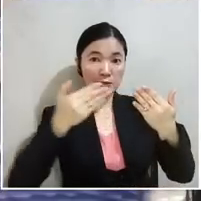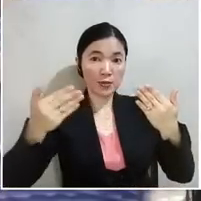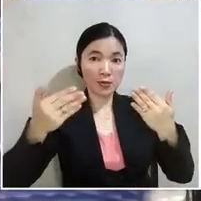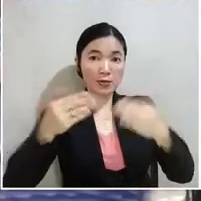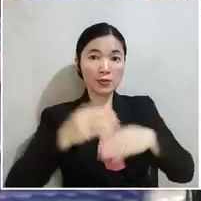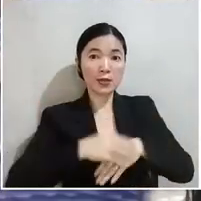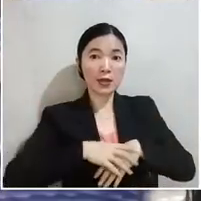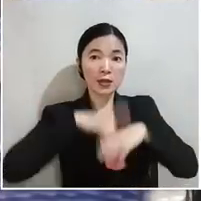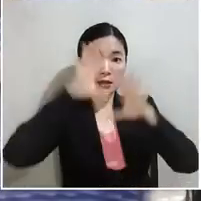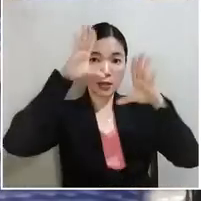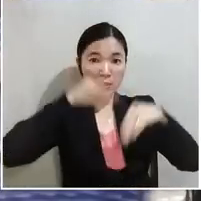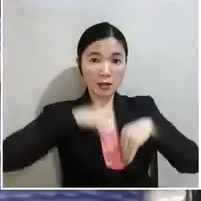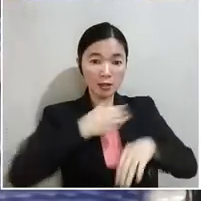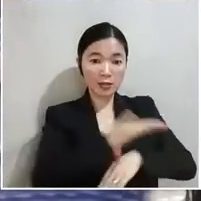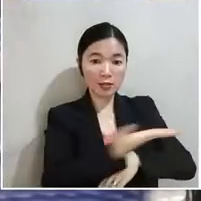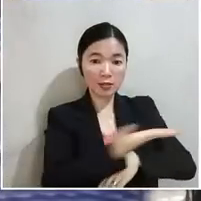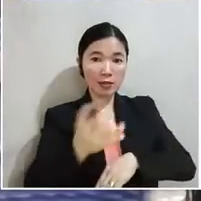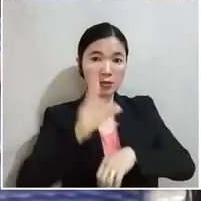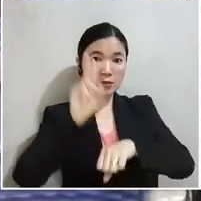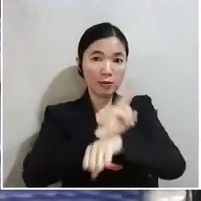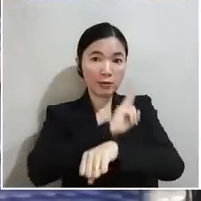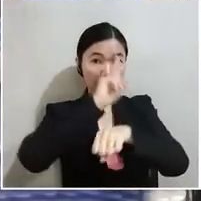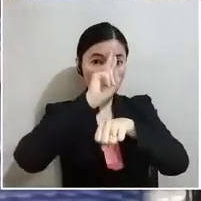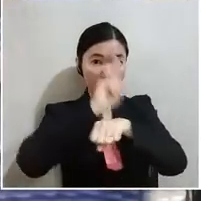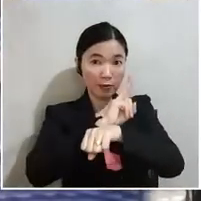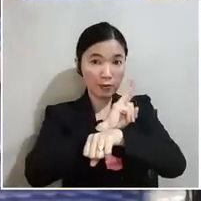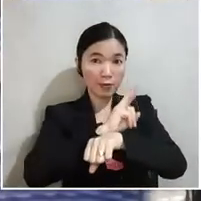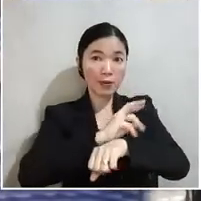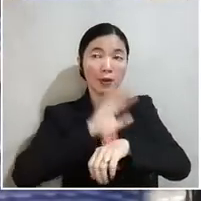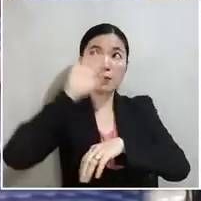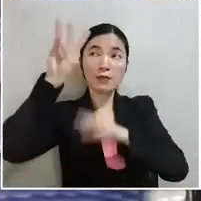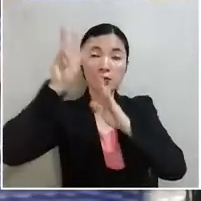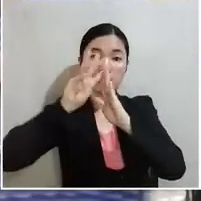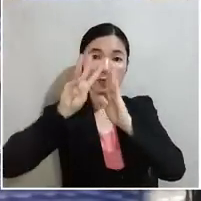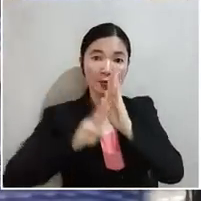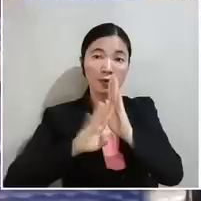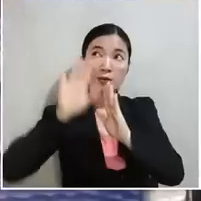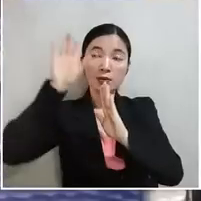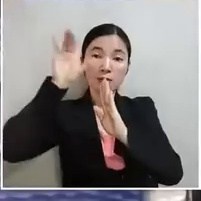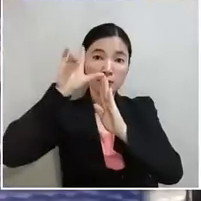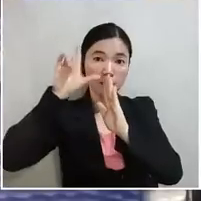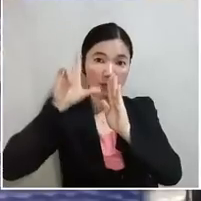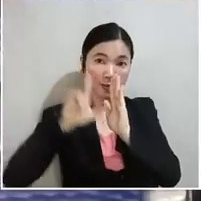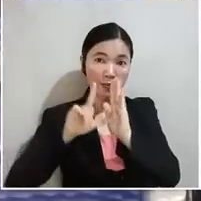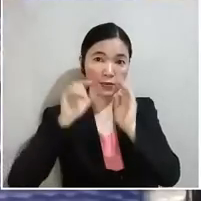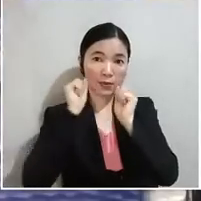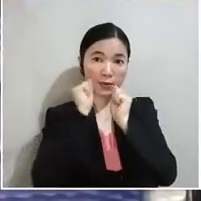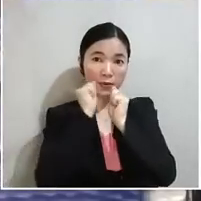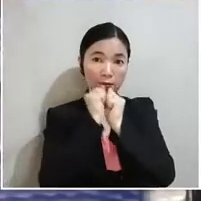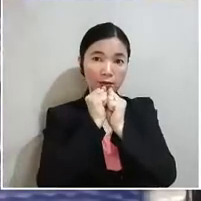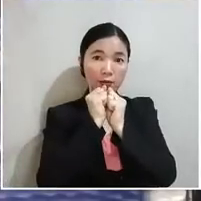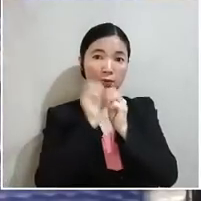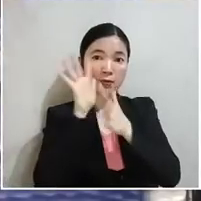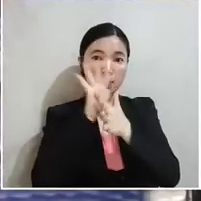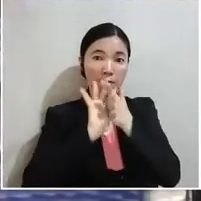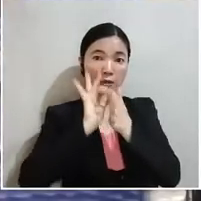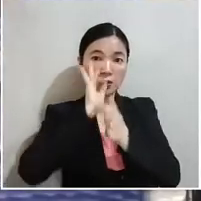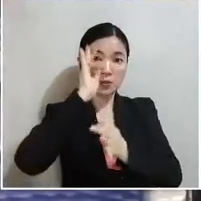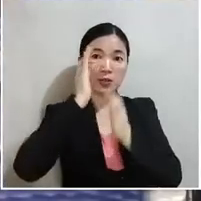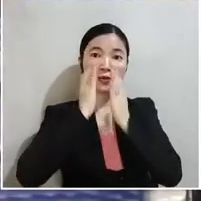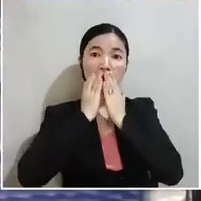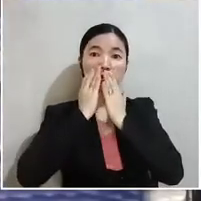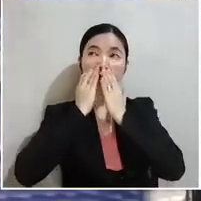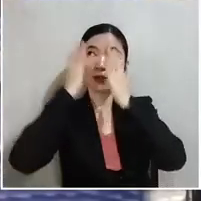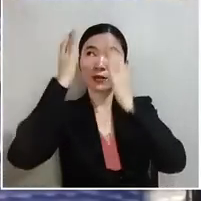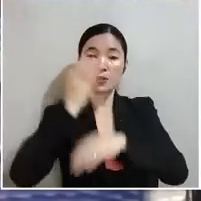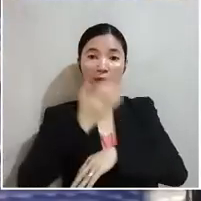and grant that anyone who uses them in accordance with your will and your law, and with a spirit of